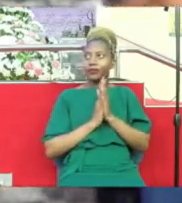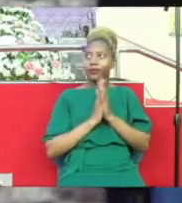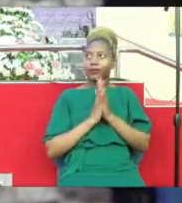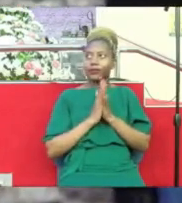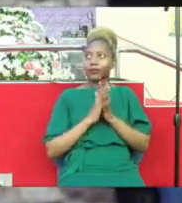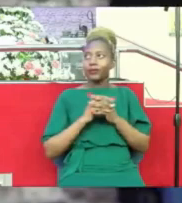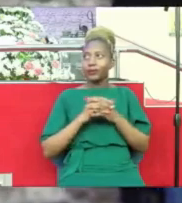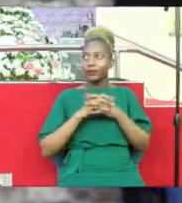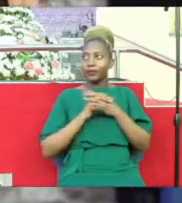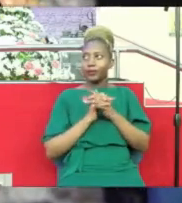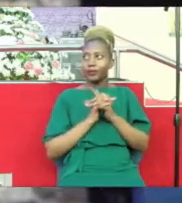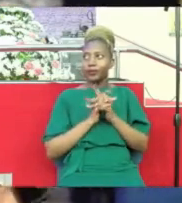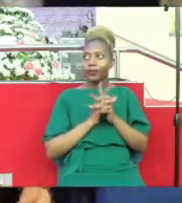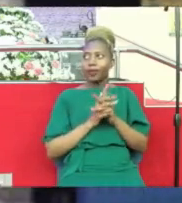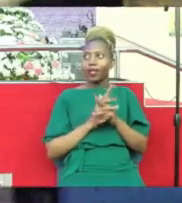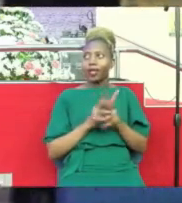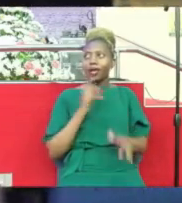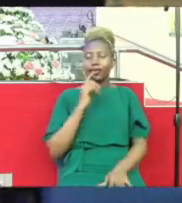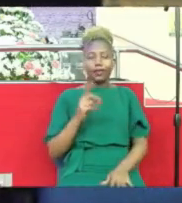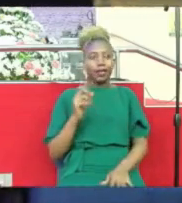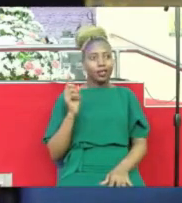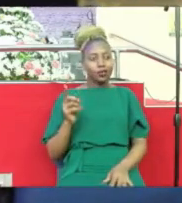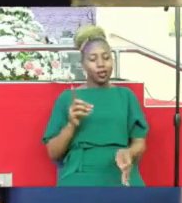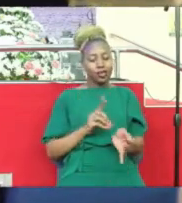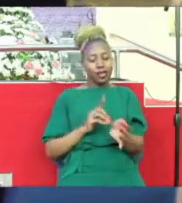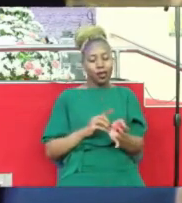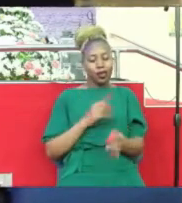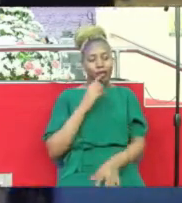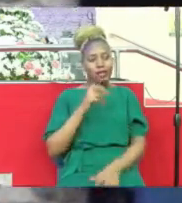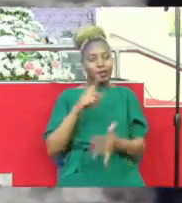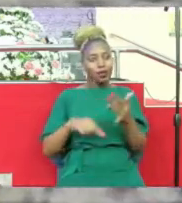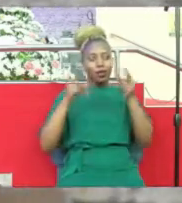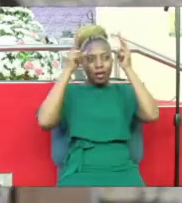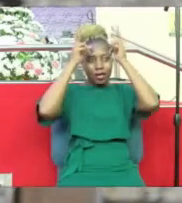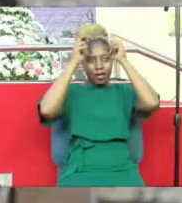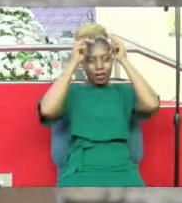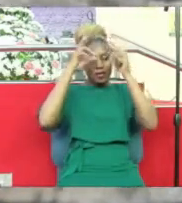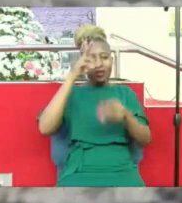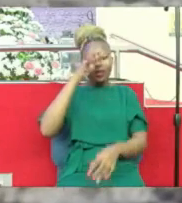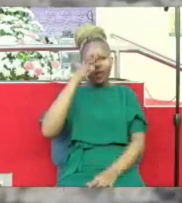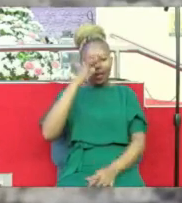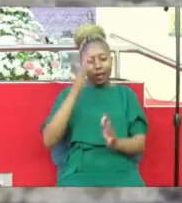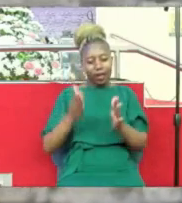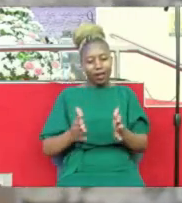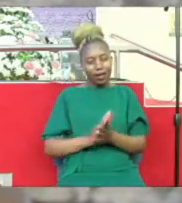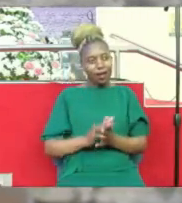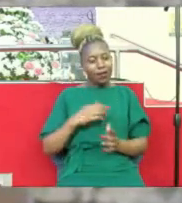eight holes. I said the devil is a liar. I found the